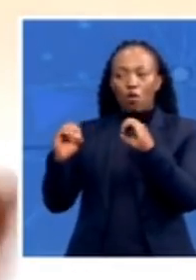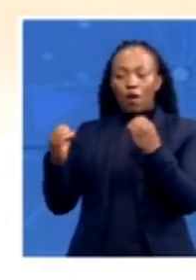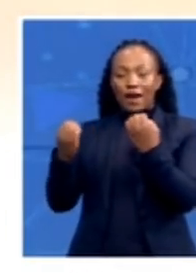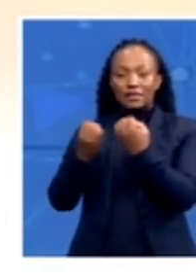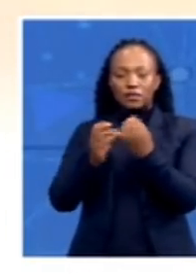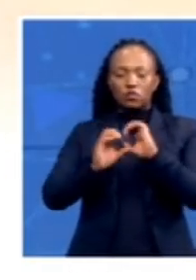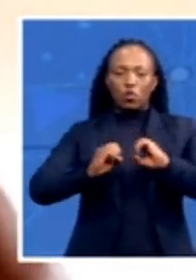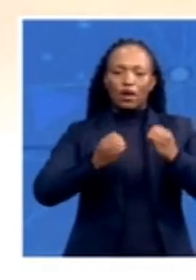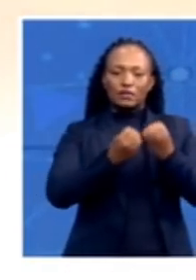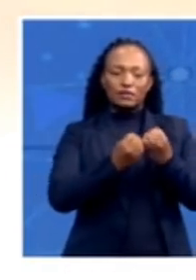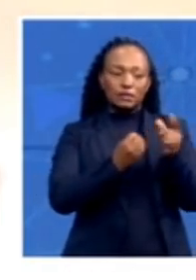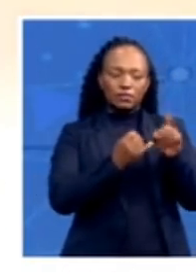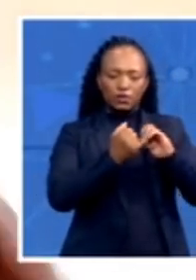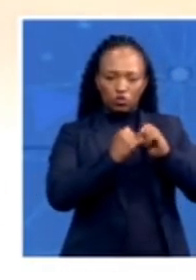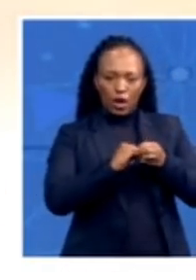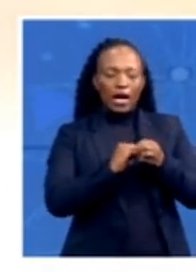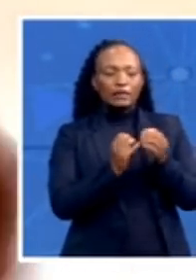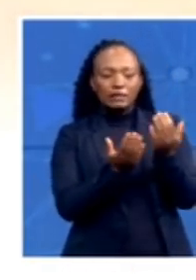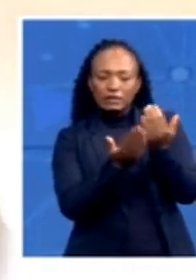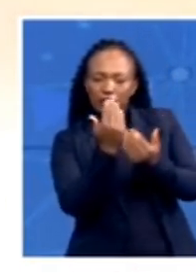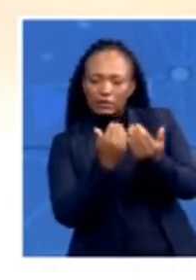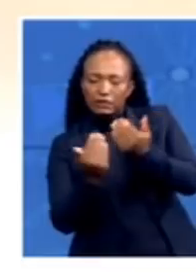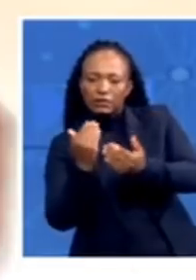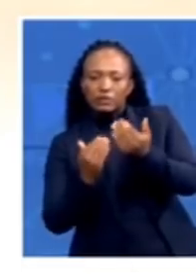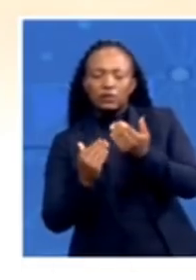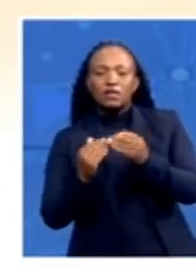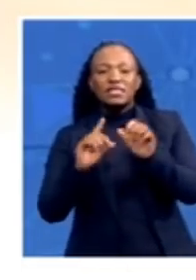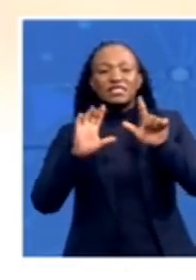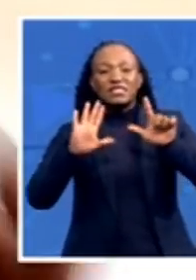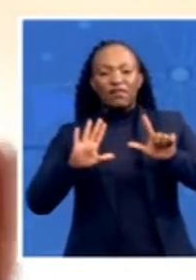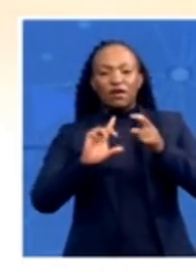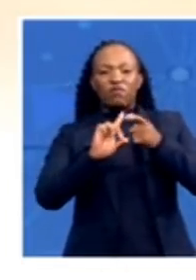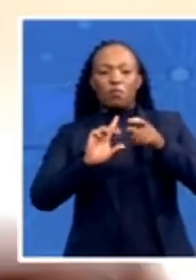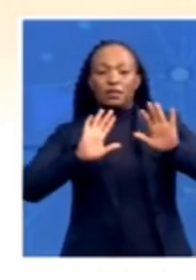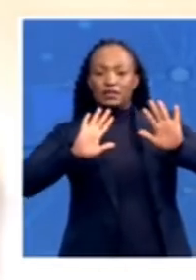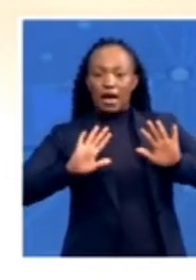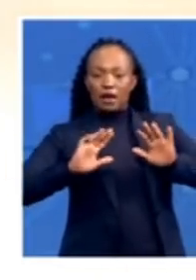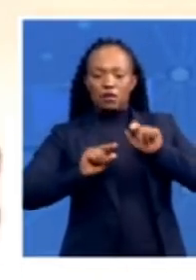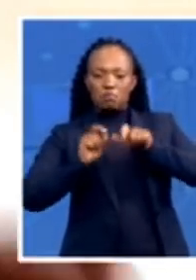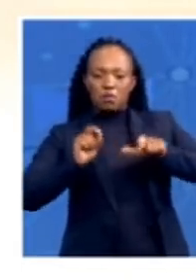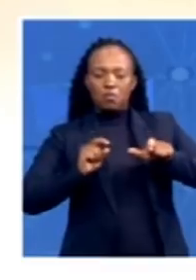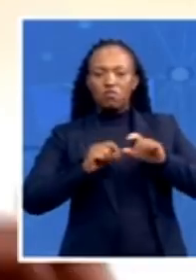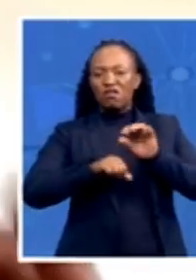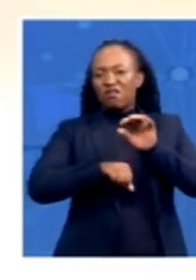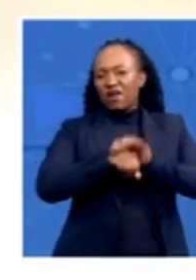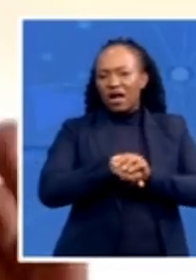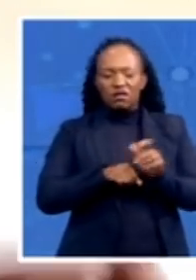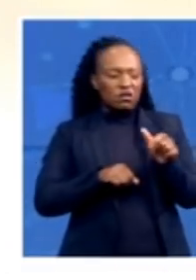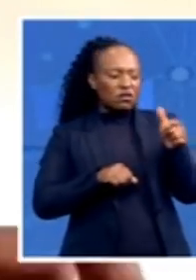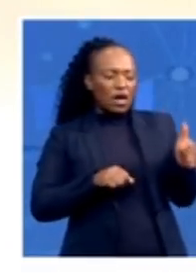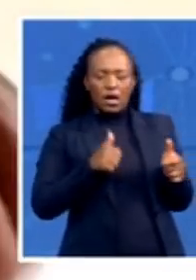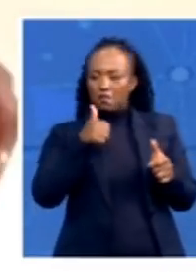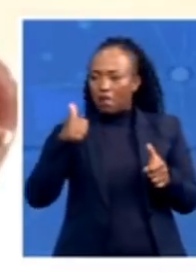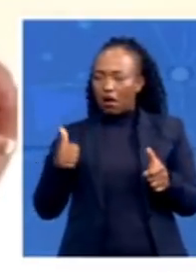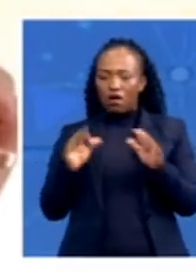persuade 7 out of 10, your friends, your neighbors, your family, everybody, 7 out of 10, please